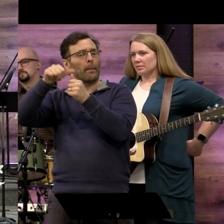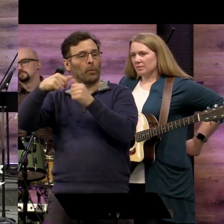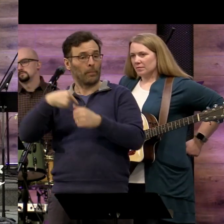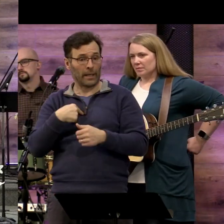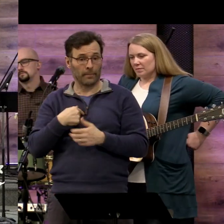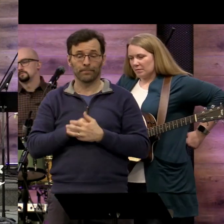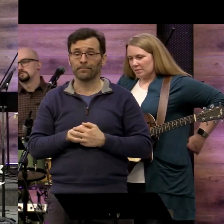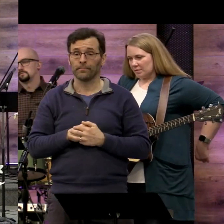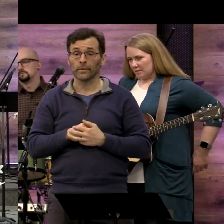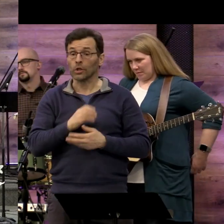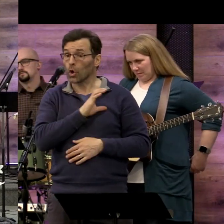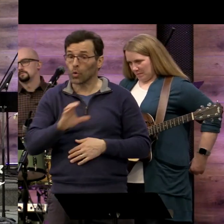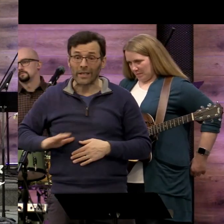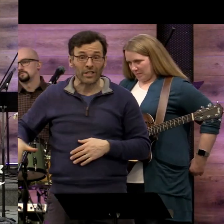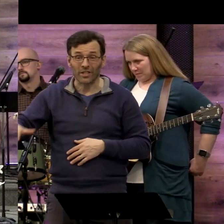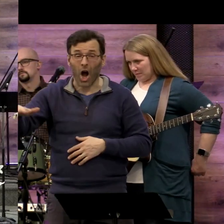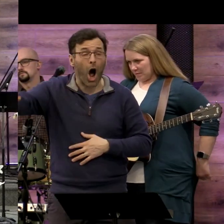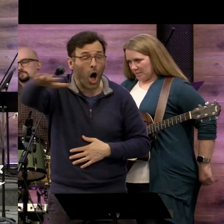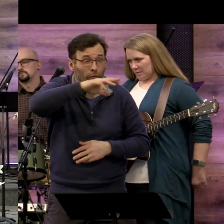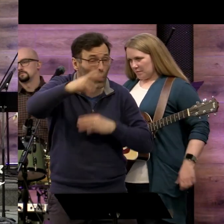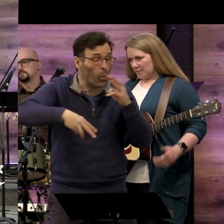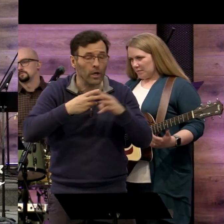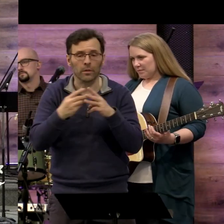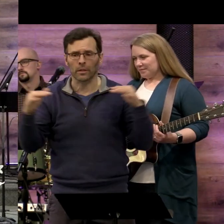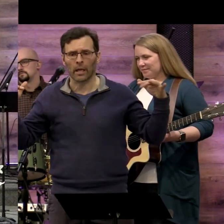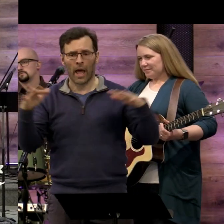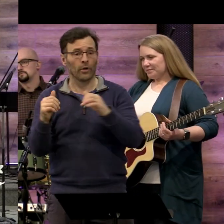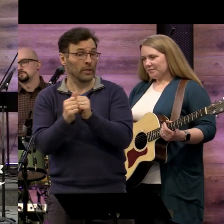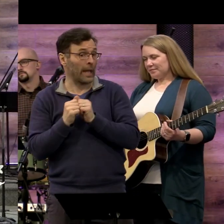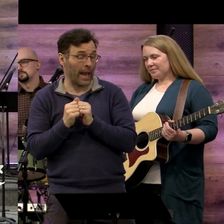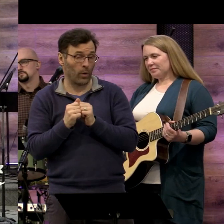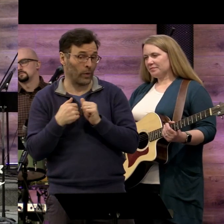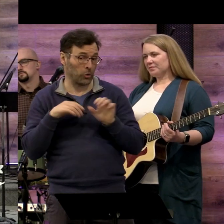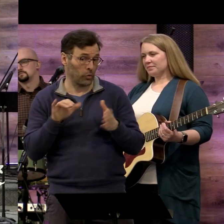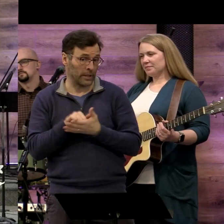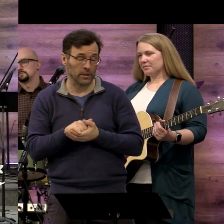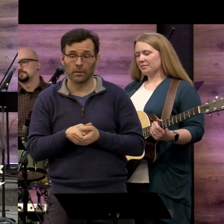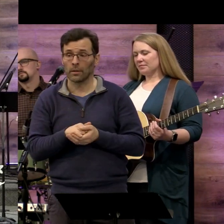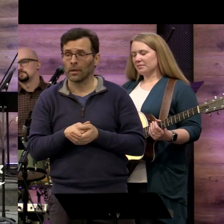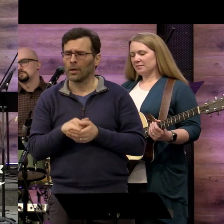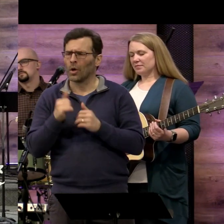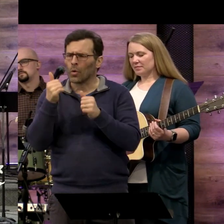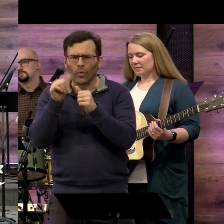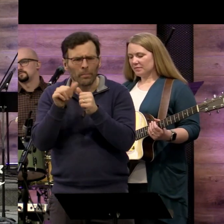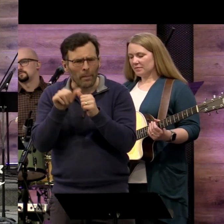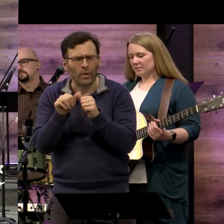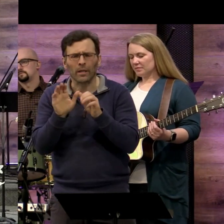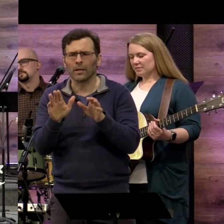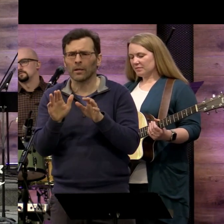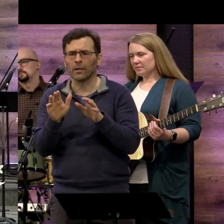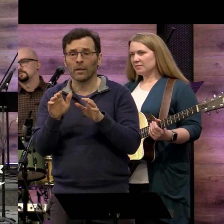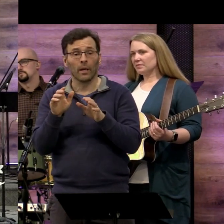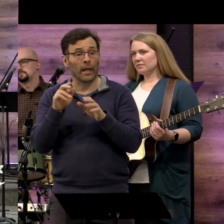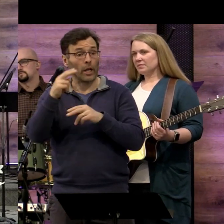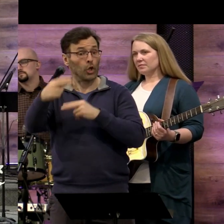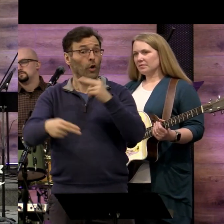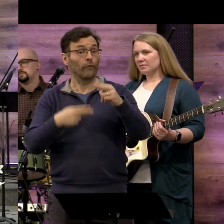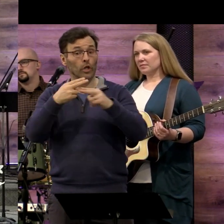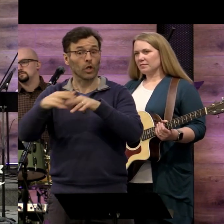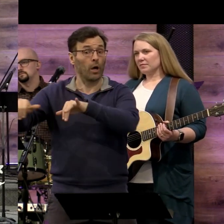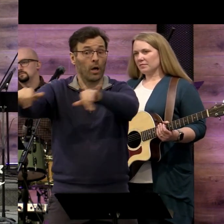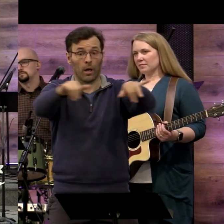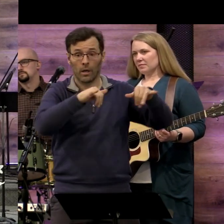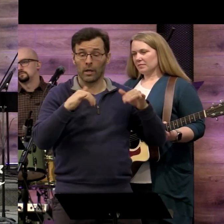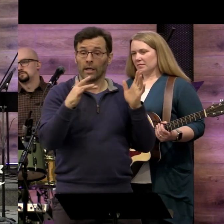so Christians around the world gather today, and we do this, remembering in a universal sense